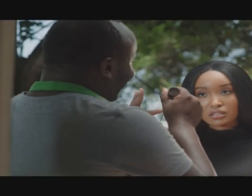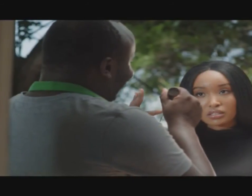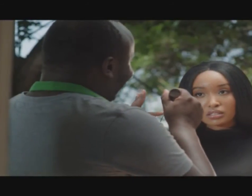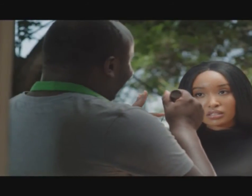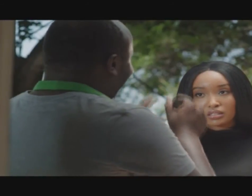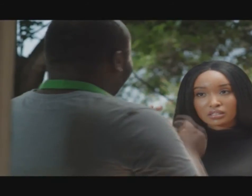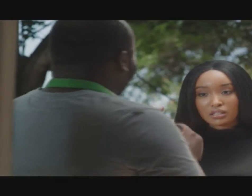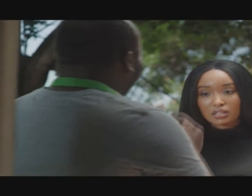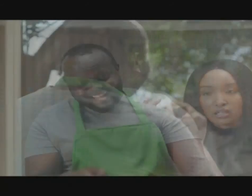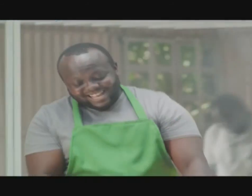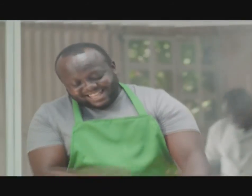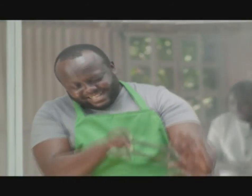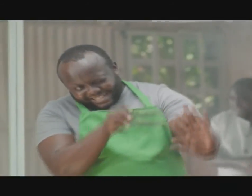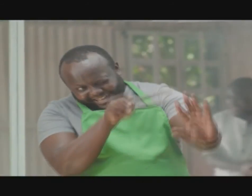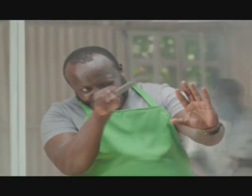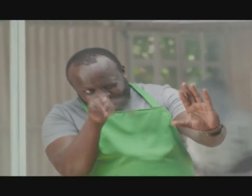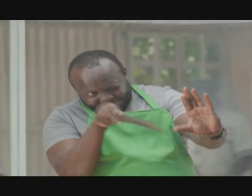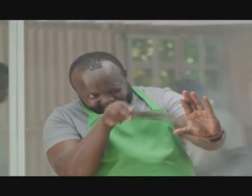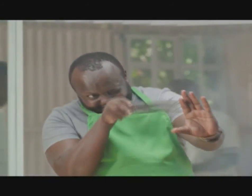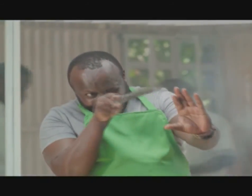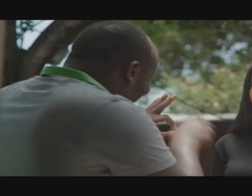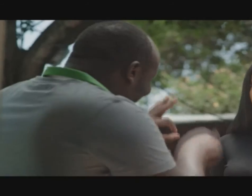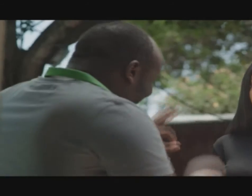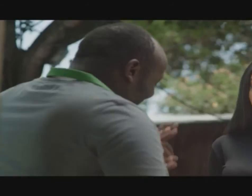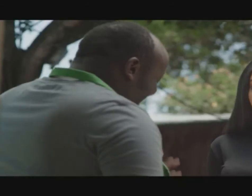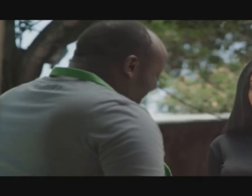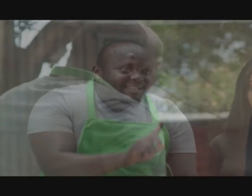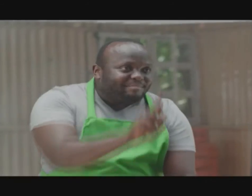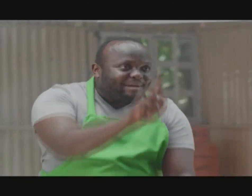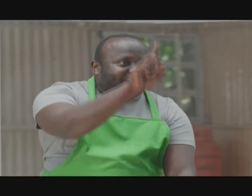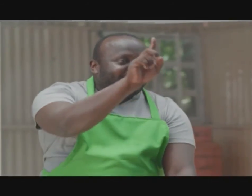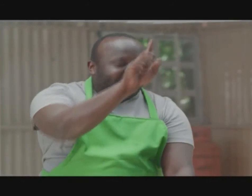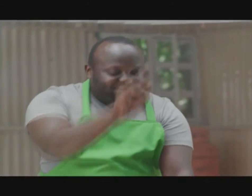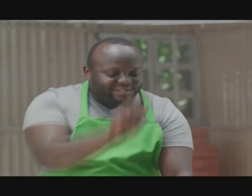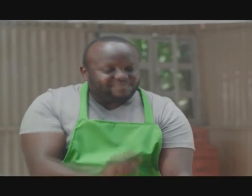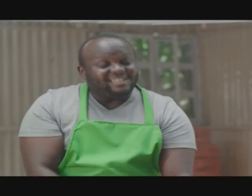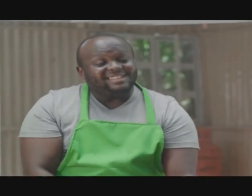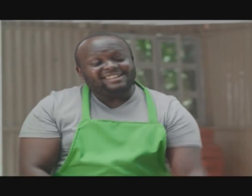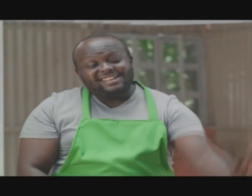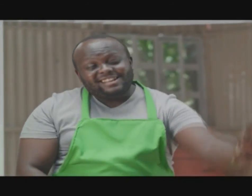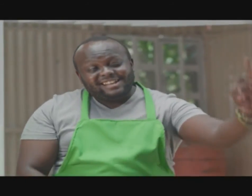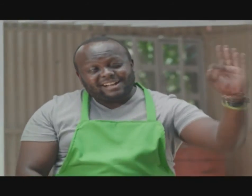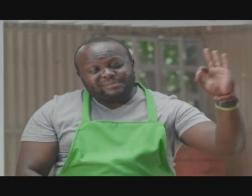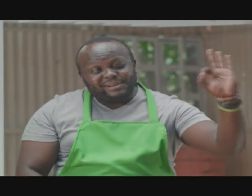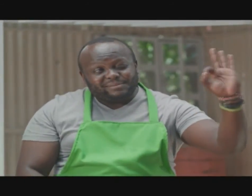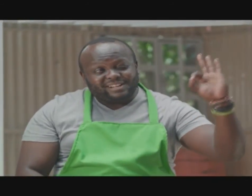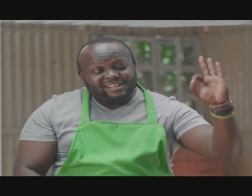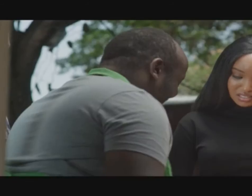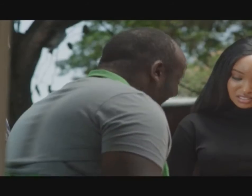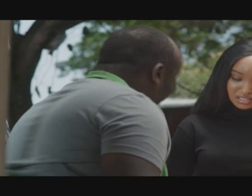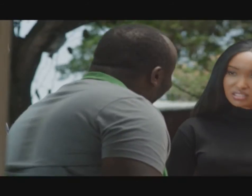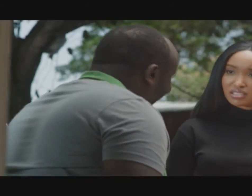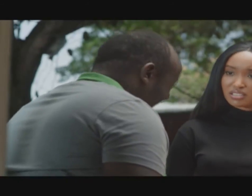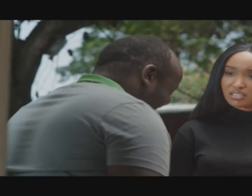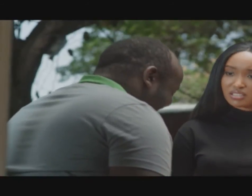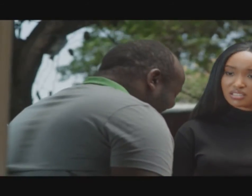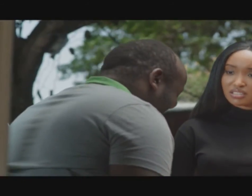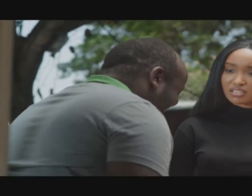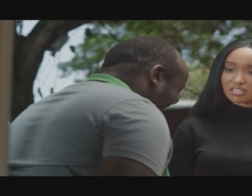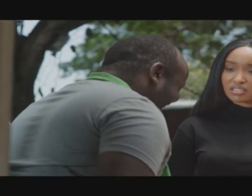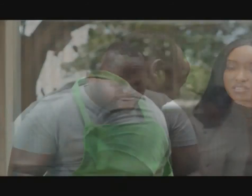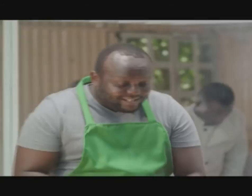multiplied by the circumference to the power of the capillary kafirifiri. Now, as you can